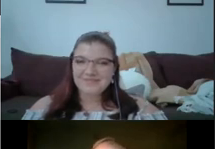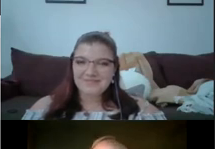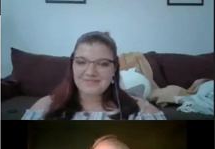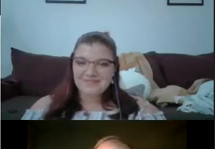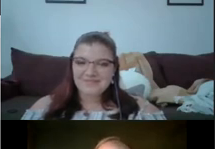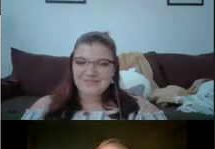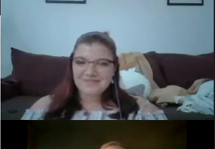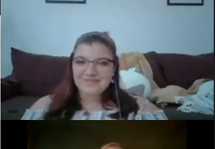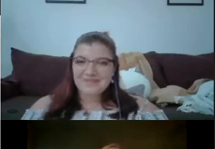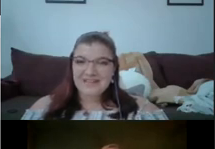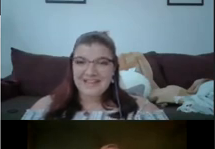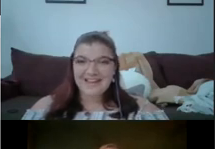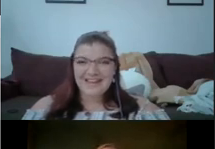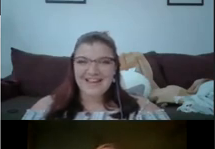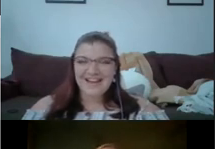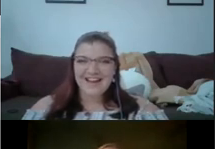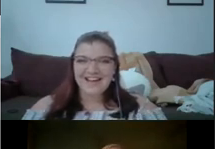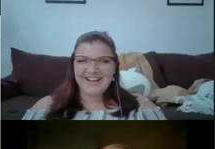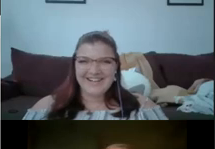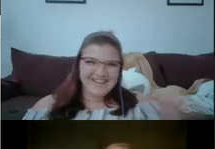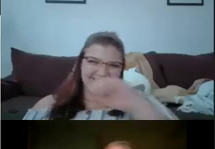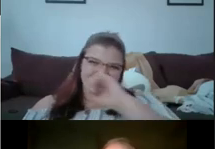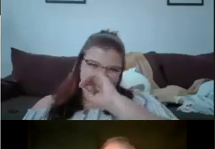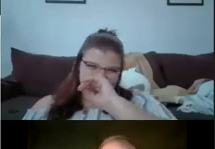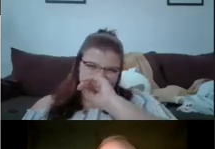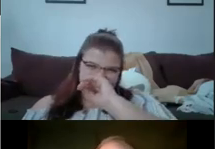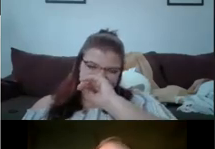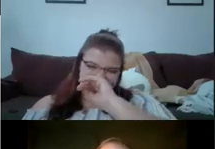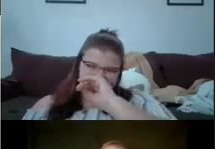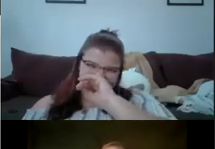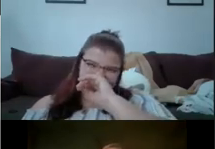bad days for Bob. His teams didn't win many games,